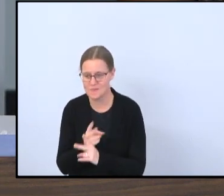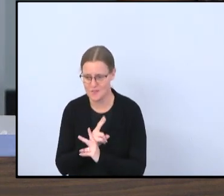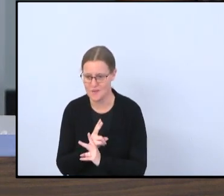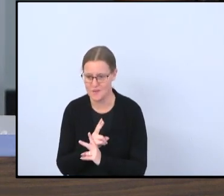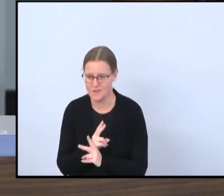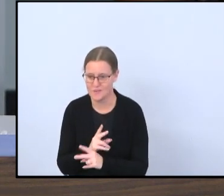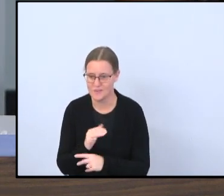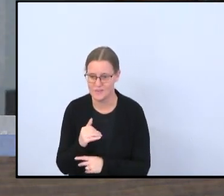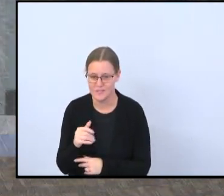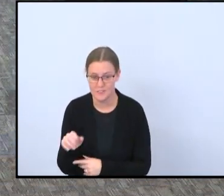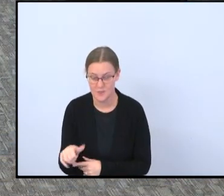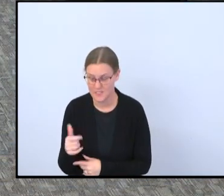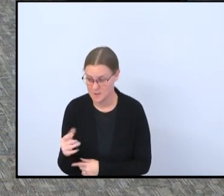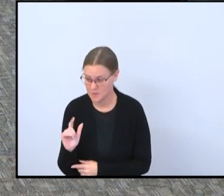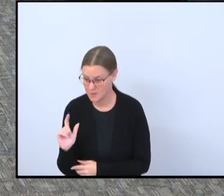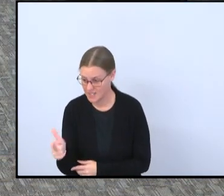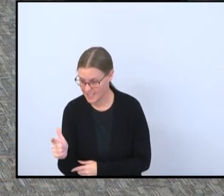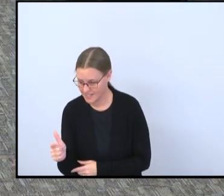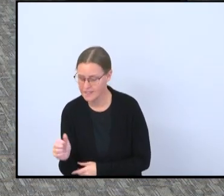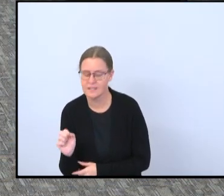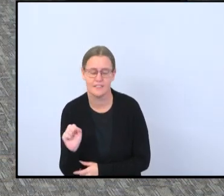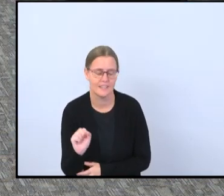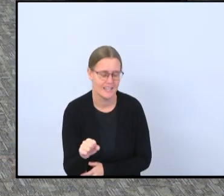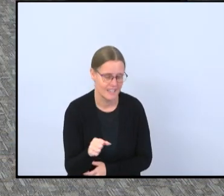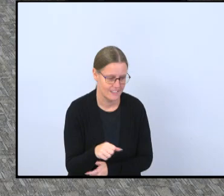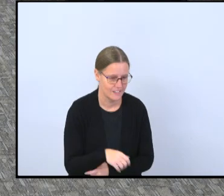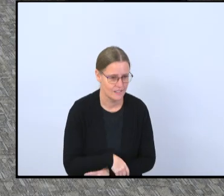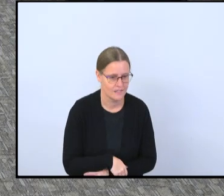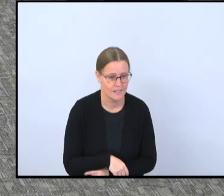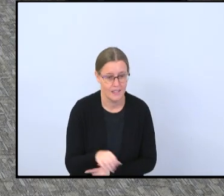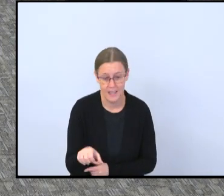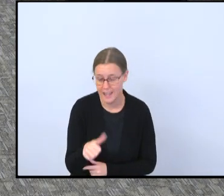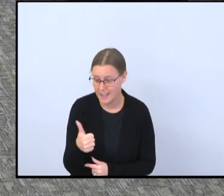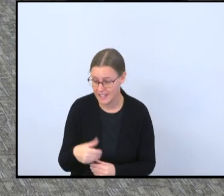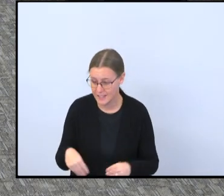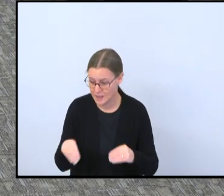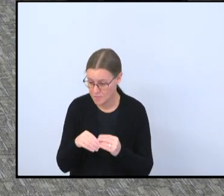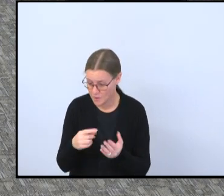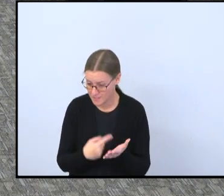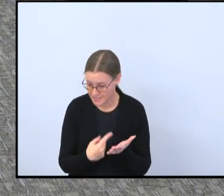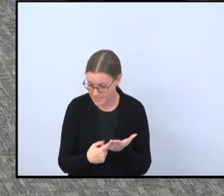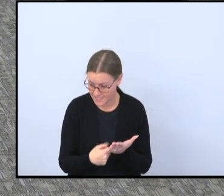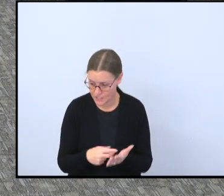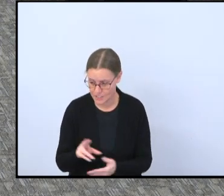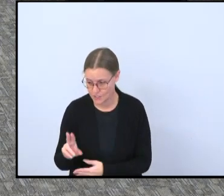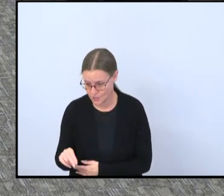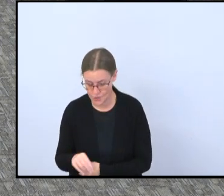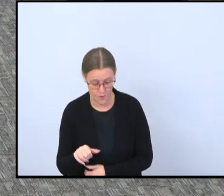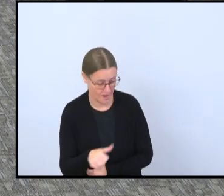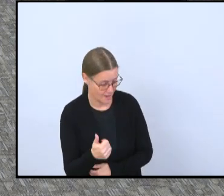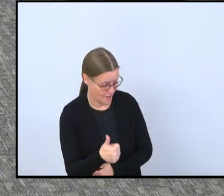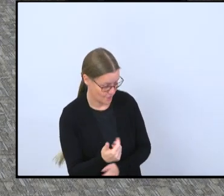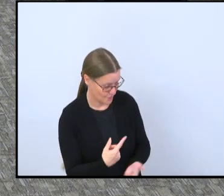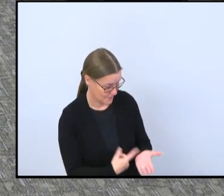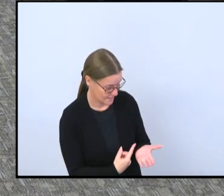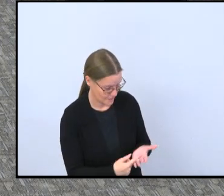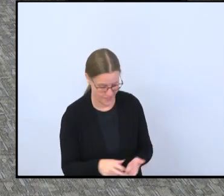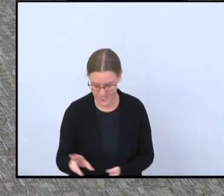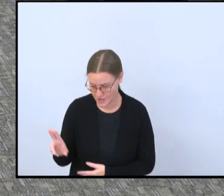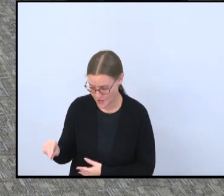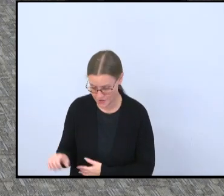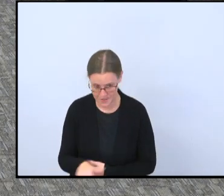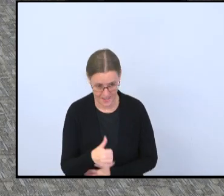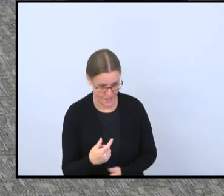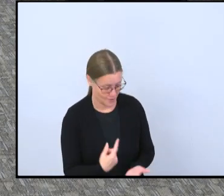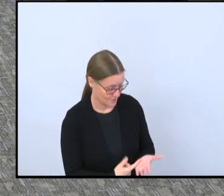Guillory. Do I have a second? Second. Thank you, Mr. Davis. Any more discussion, Mr. Grant? No. Any more discussion, Mr. Davis? No. Any discussion,